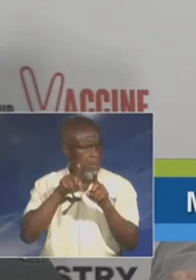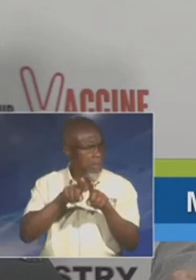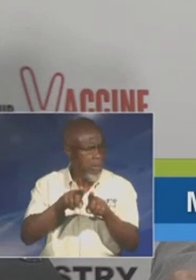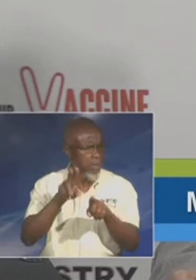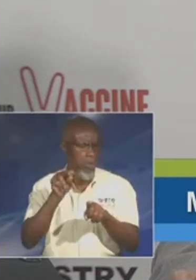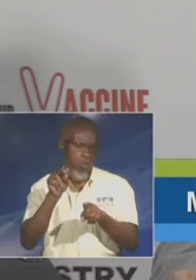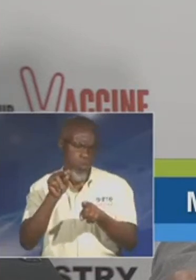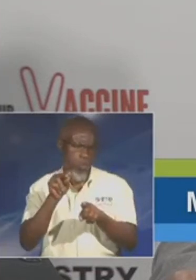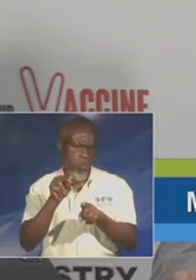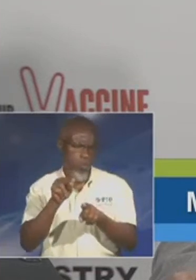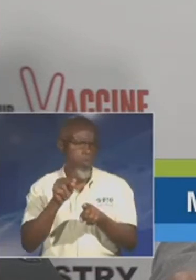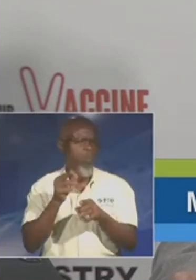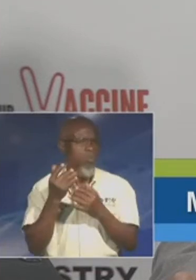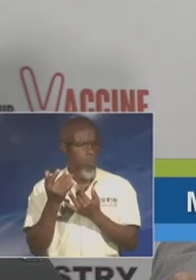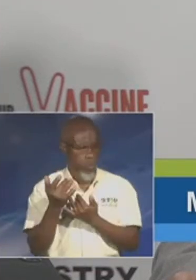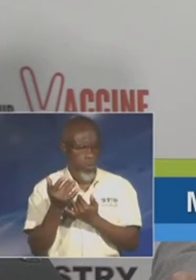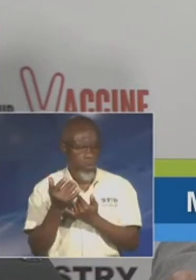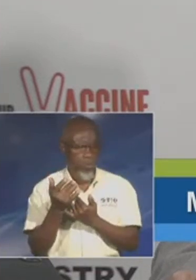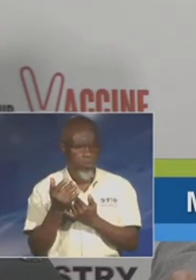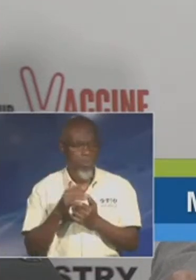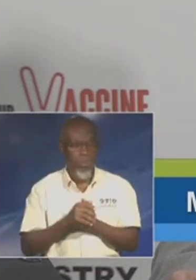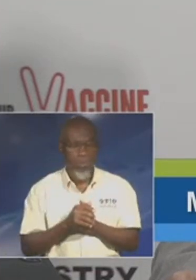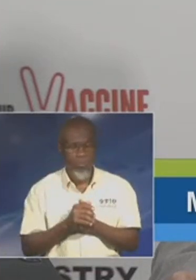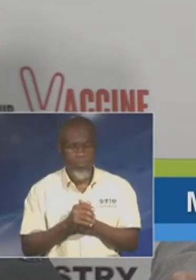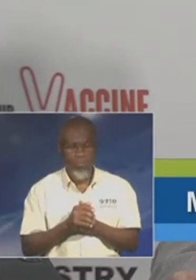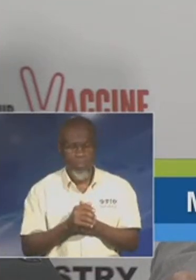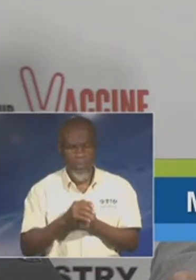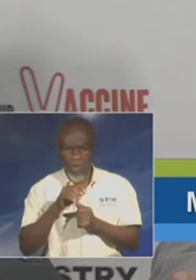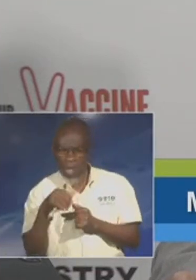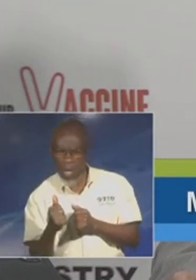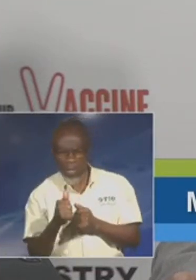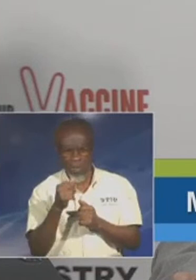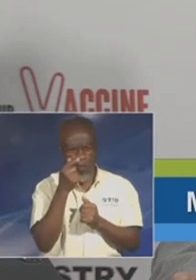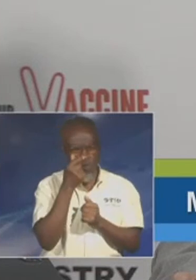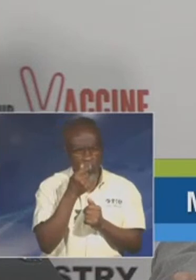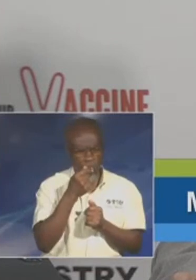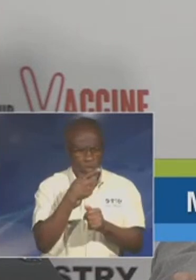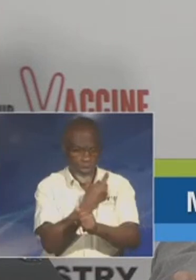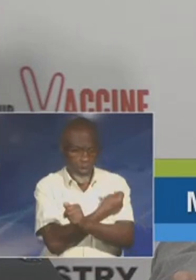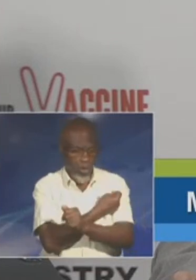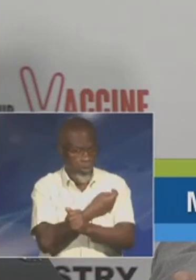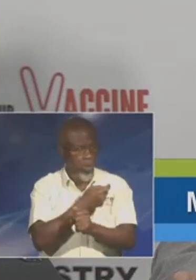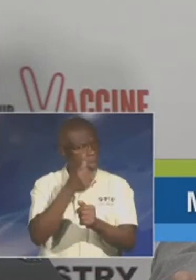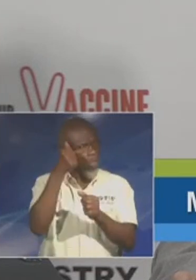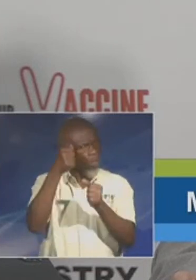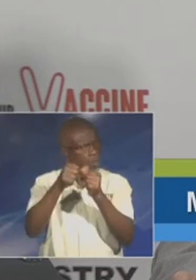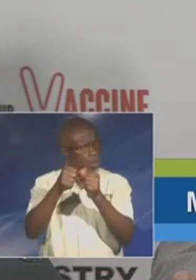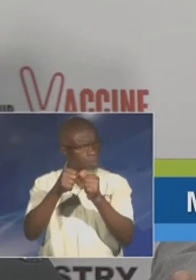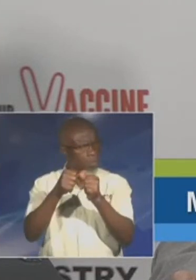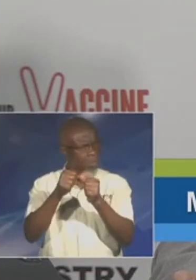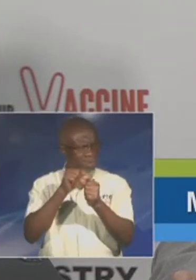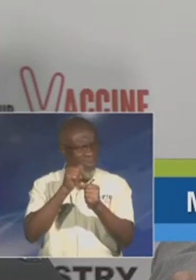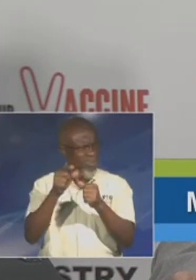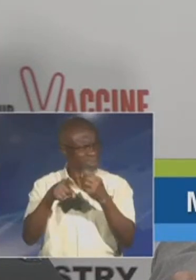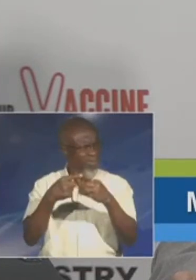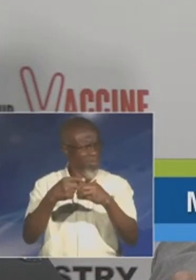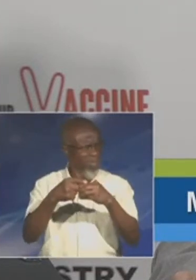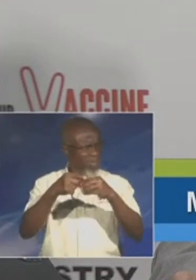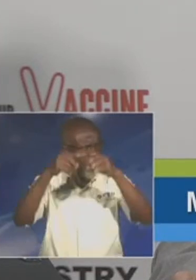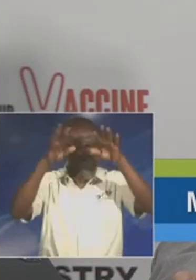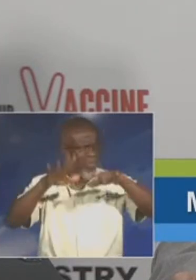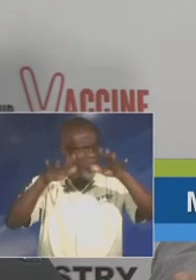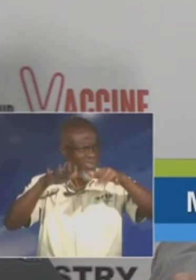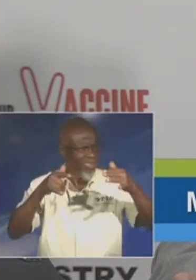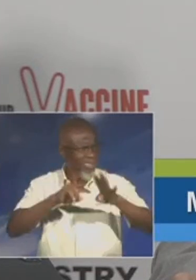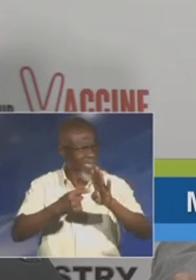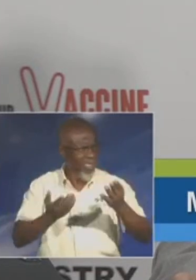not linked to our rainy season. The flu season in Trinidad and Tobago runs from October,